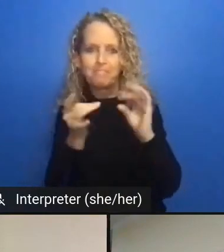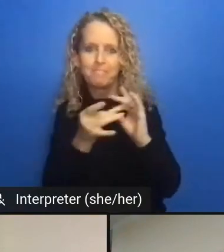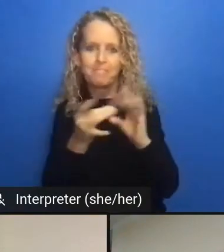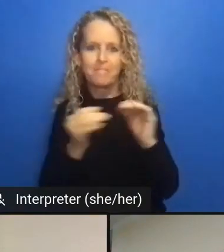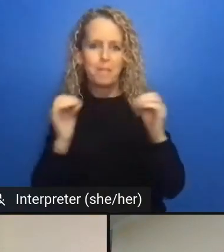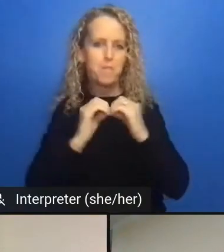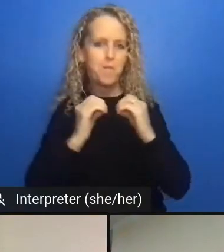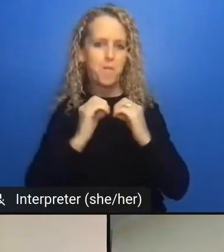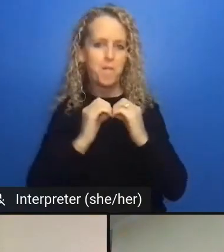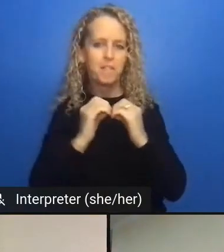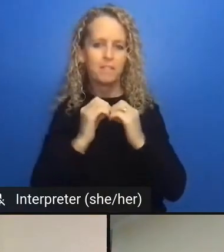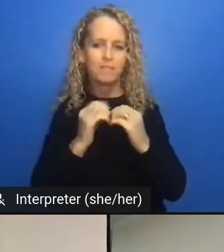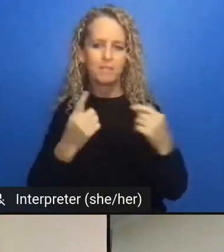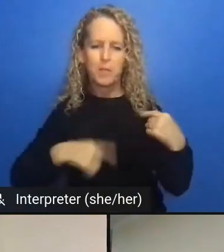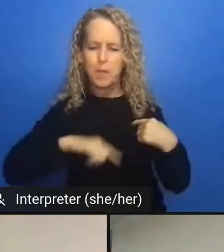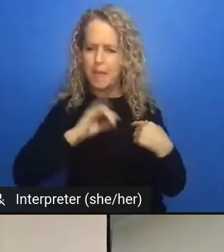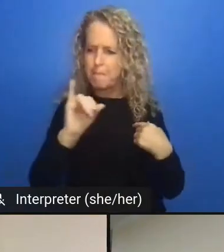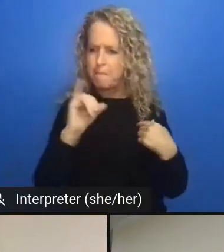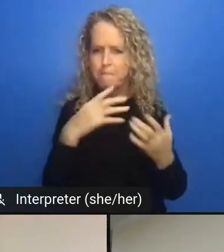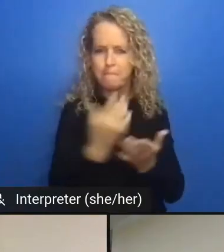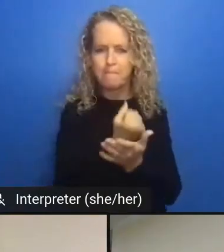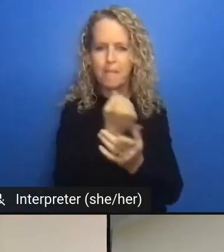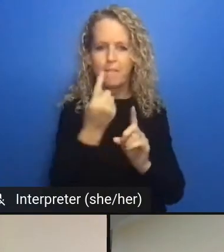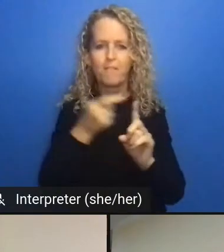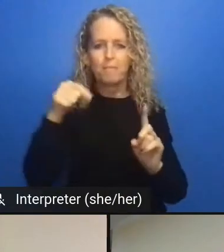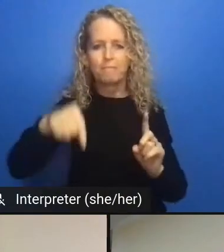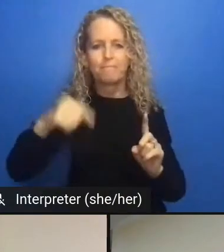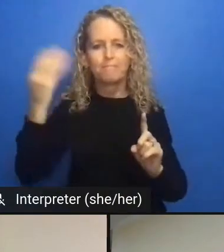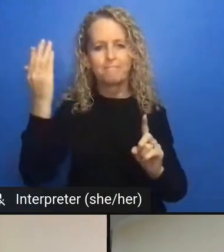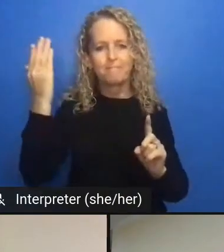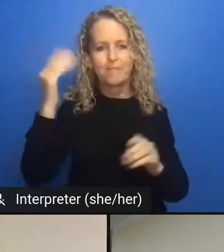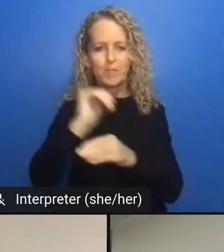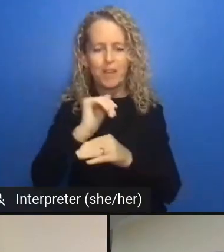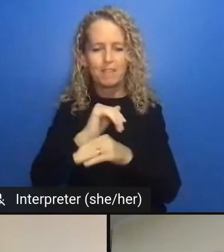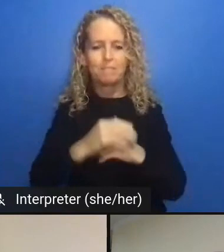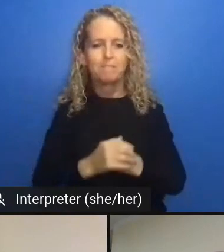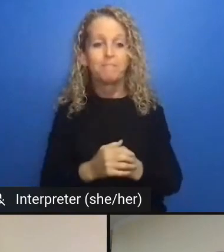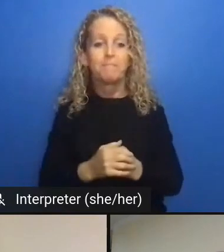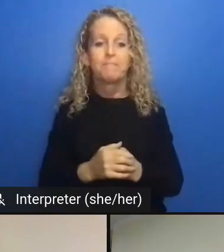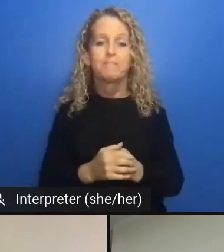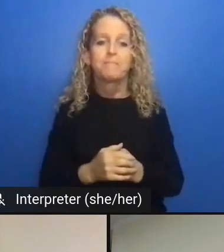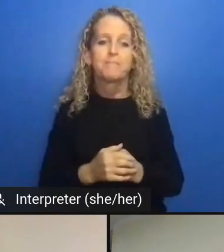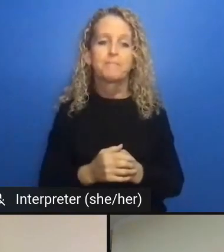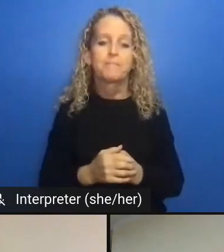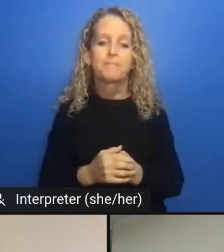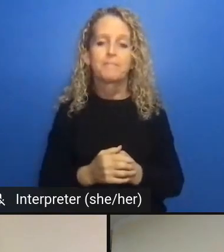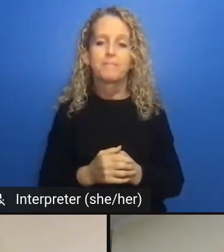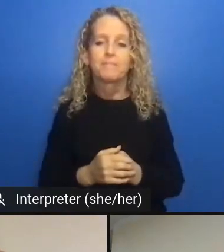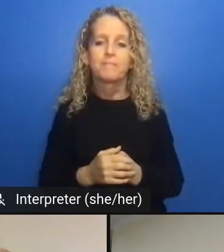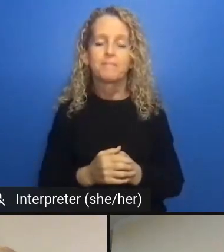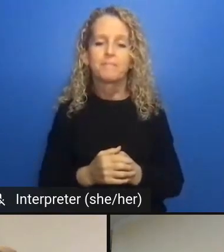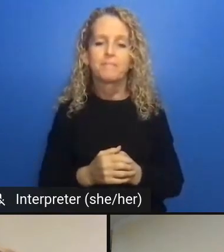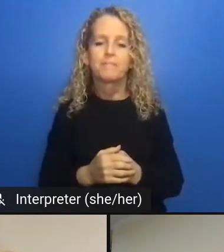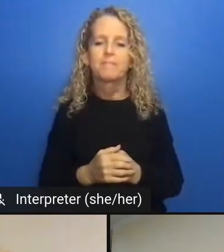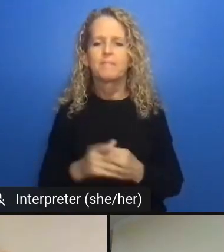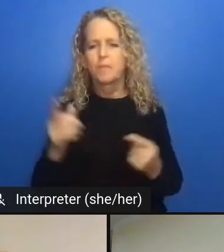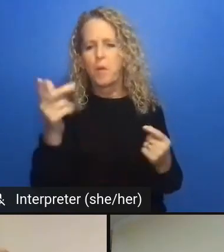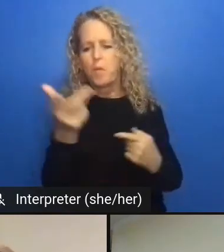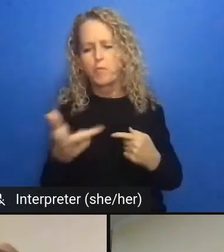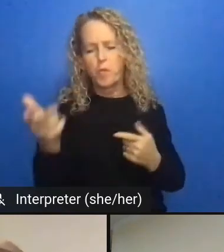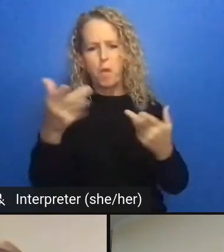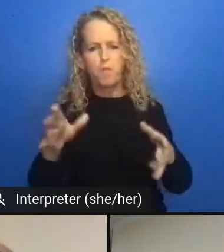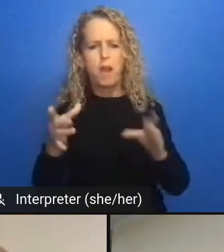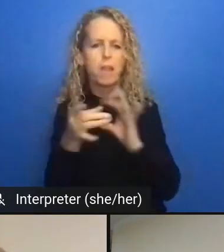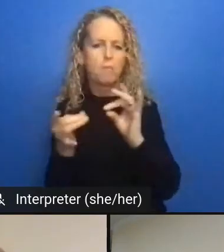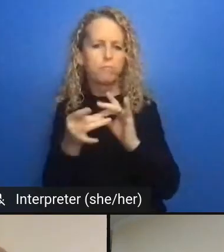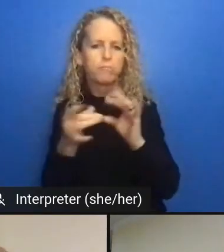take away from this and how we can look forward a bit. And so the first question that I would throw out there, and I know you've all spoken to it to a certain extent, but I wouldn't